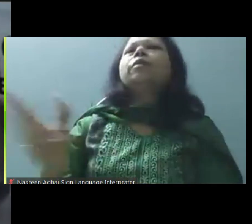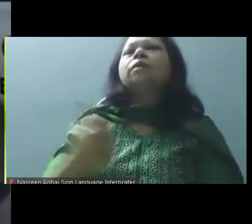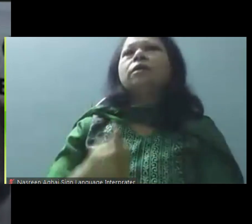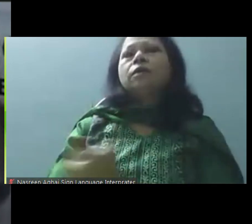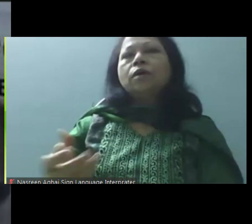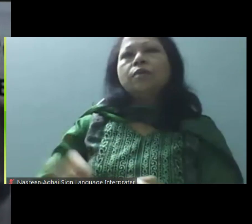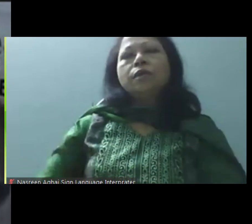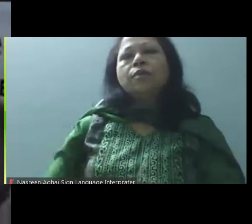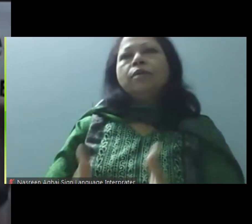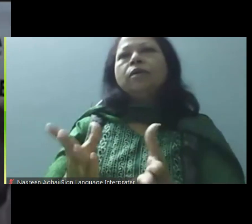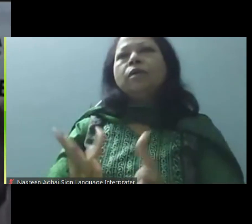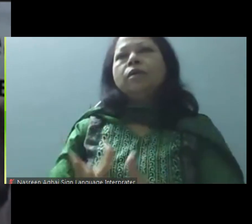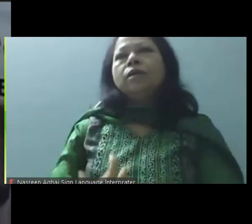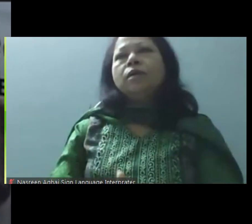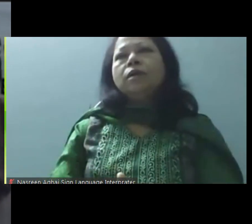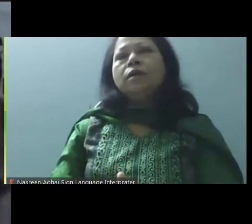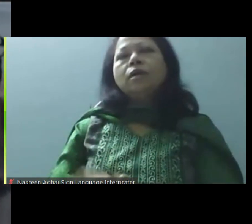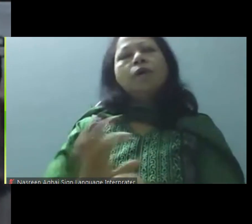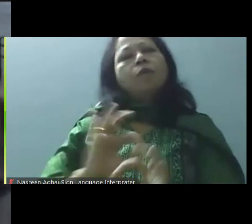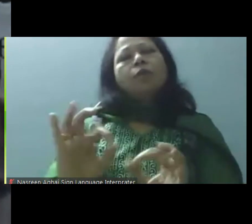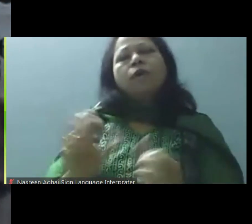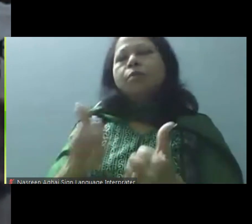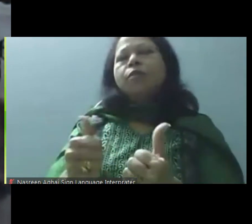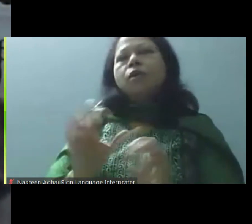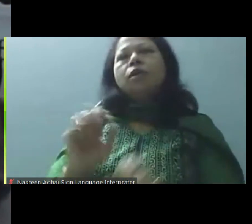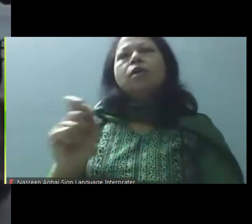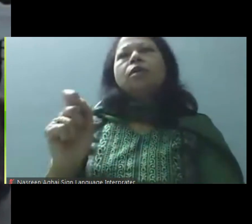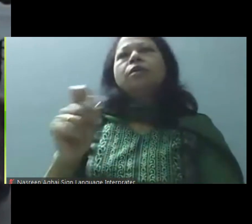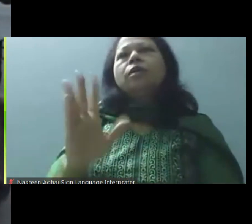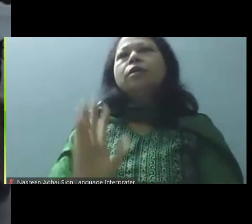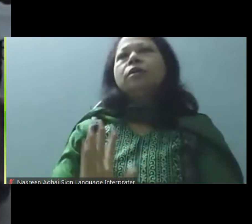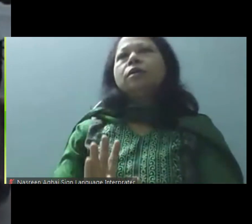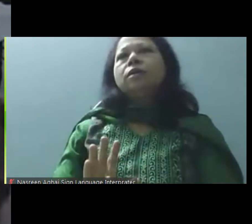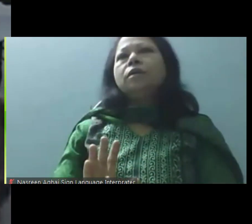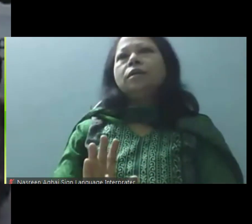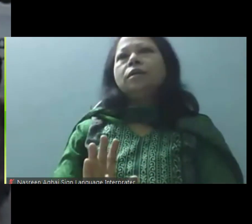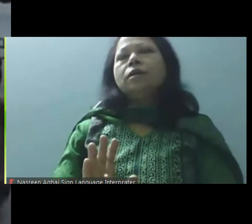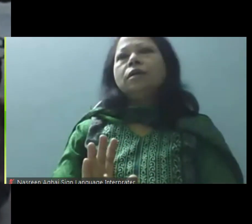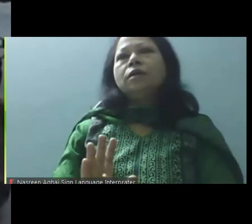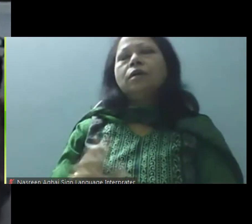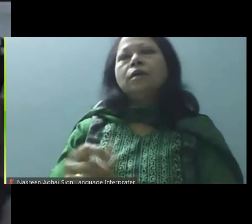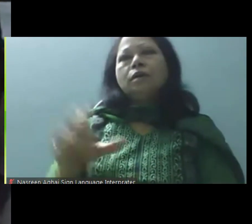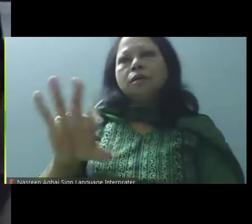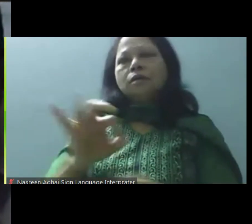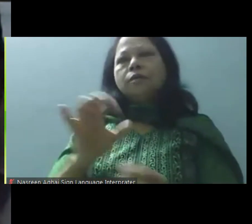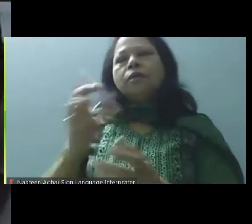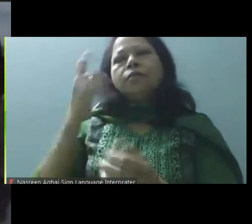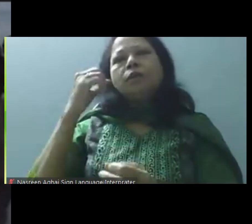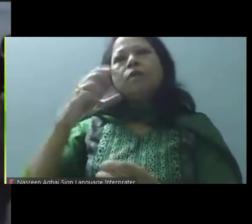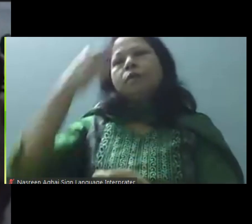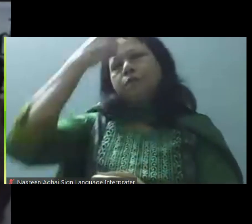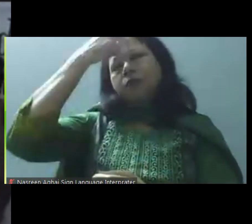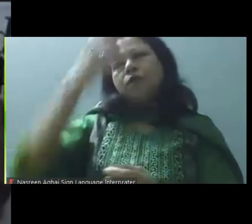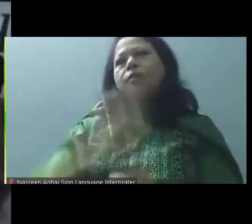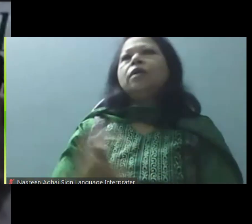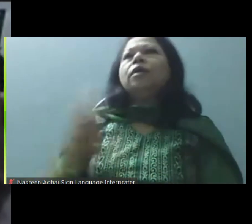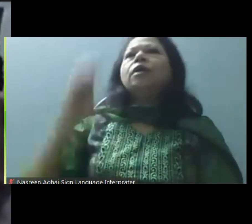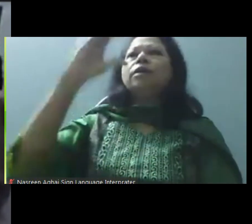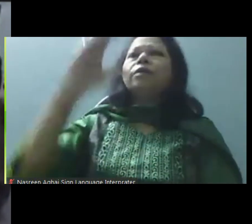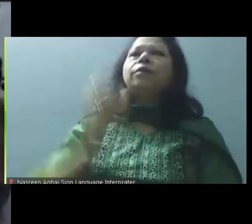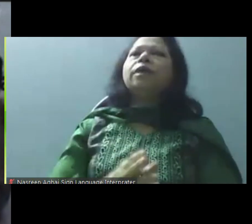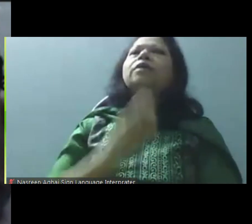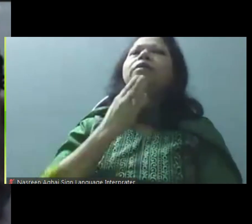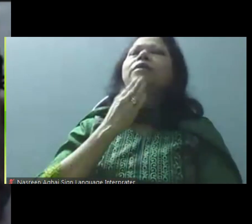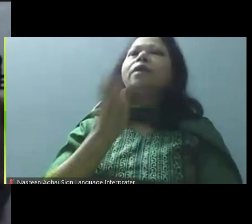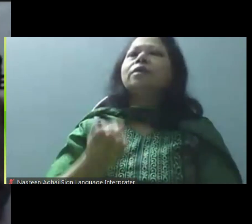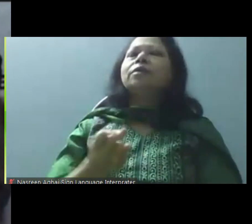start proper work to meet out with the challenge of the Corona. Thank you so much.